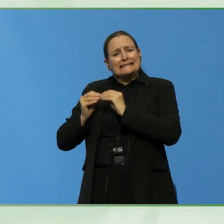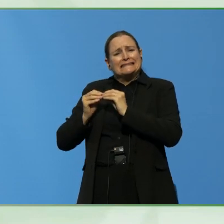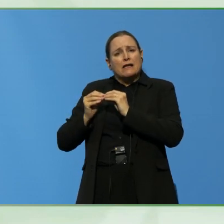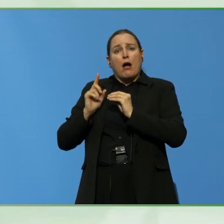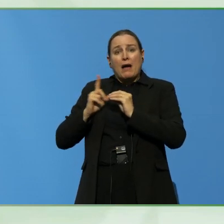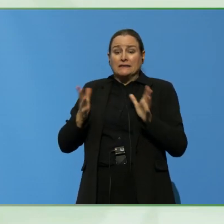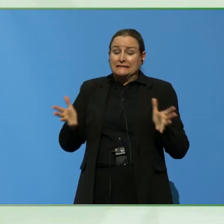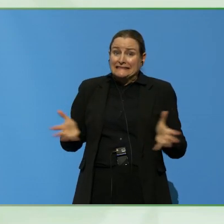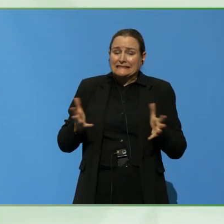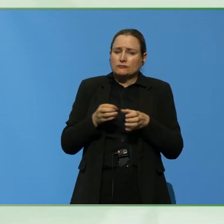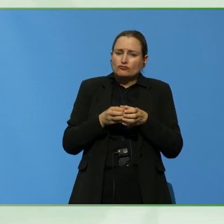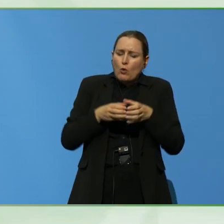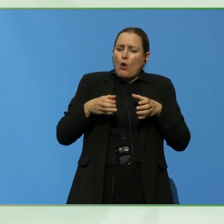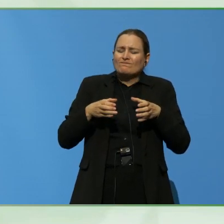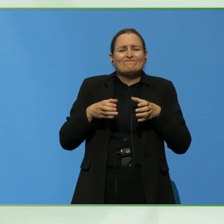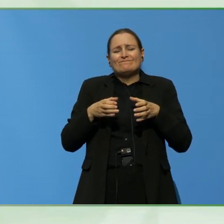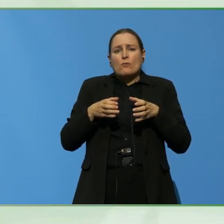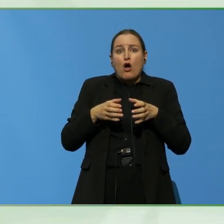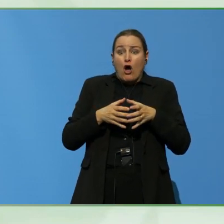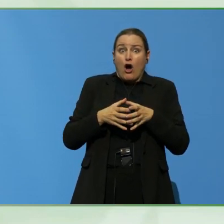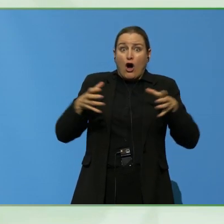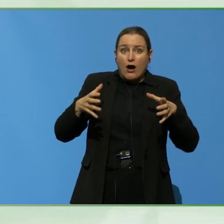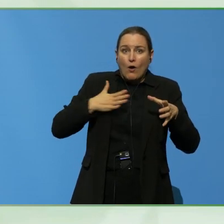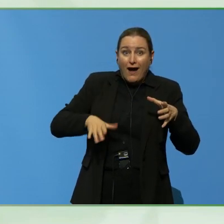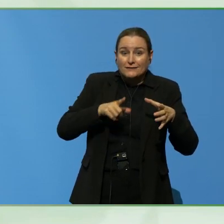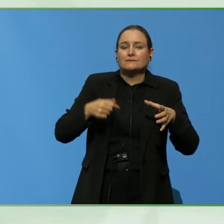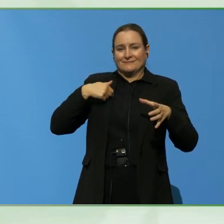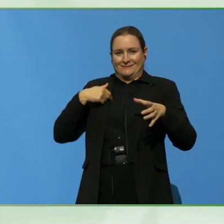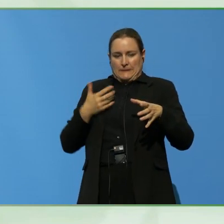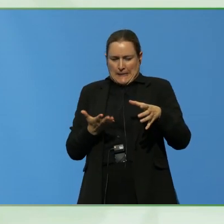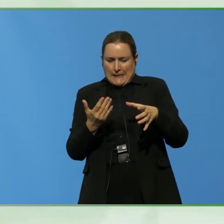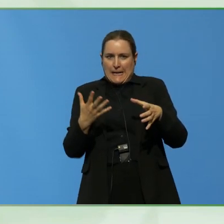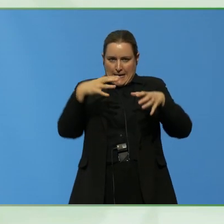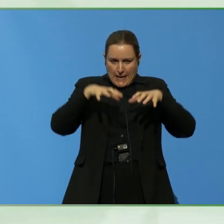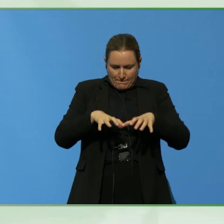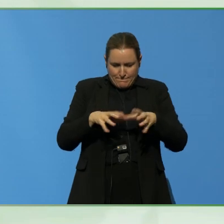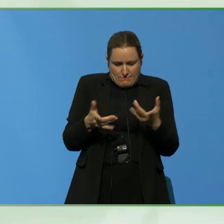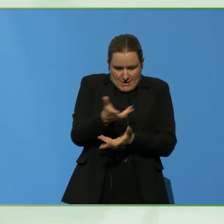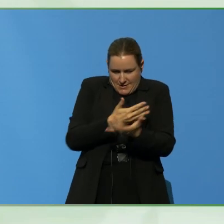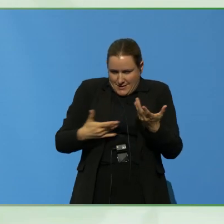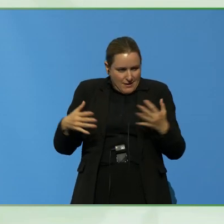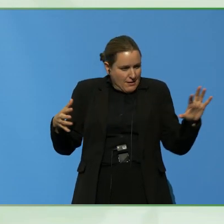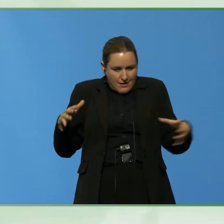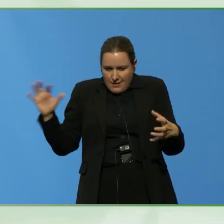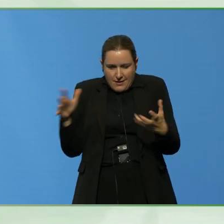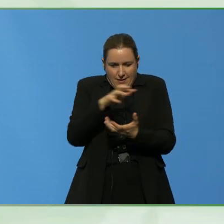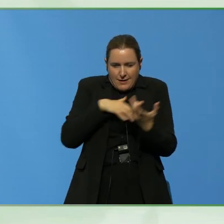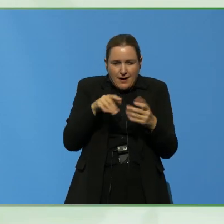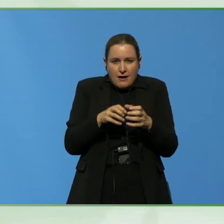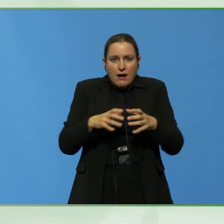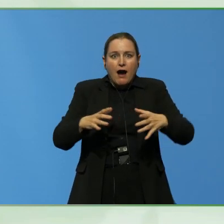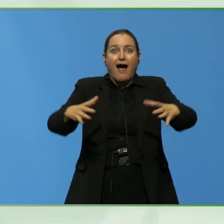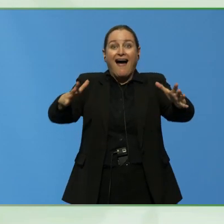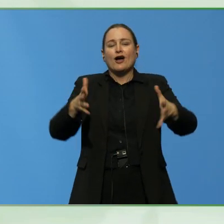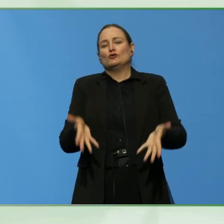their growth, strengthening their market presence, and structuring a network of strategic partners. So more